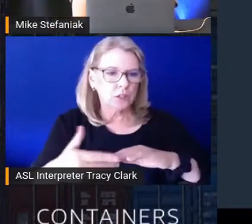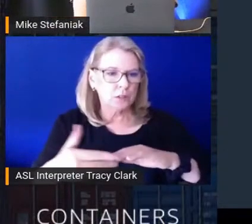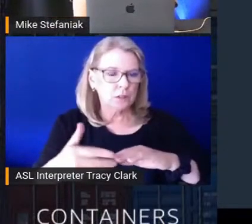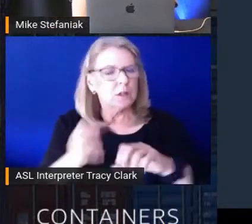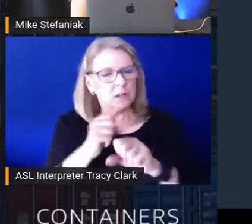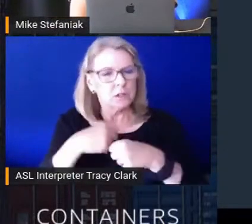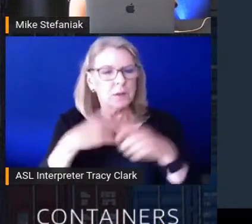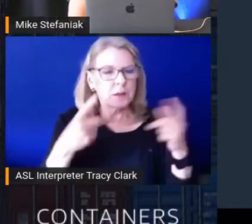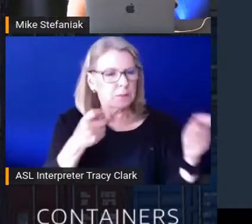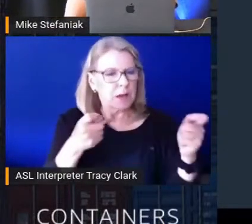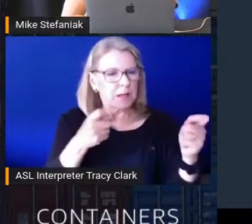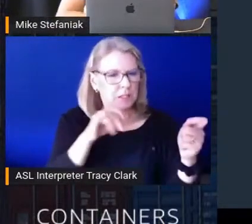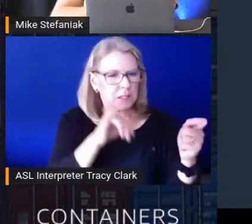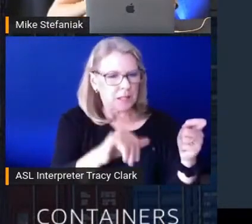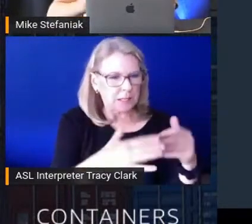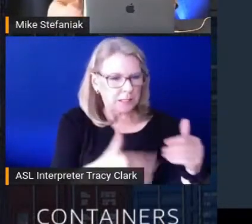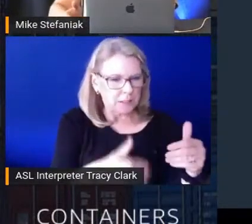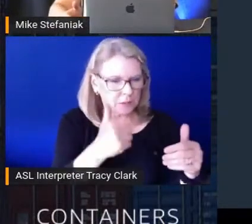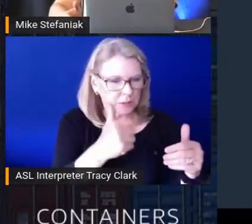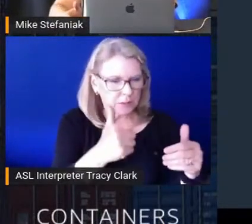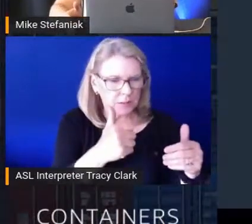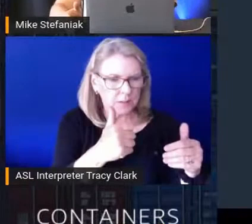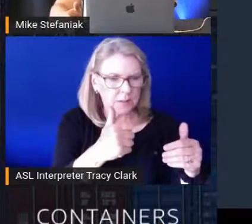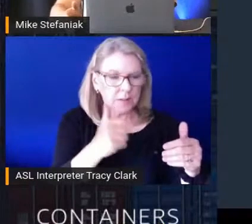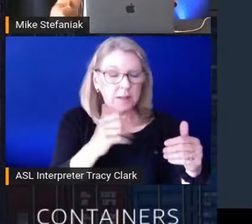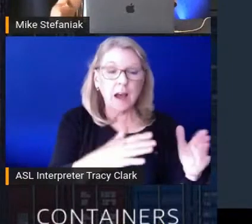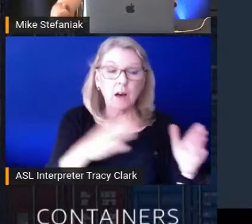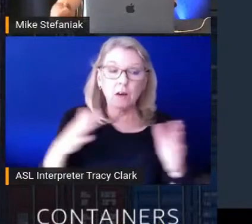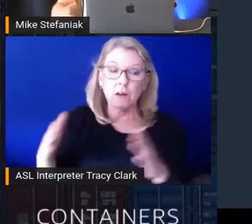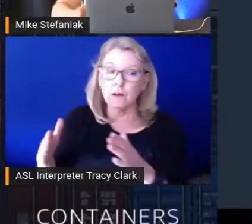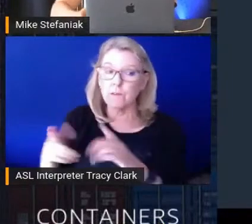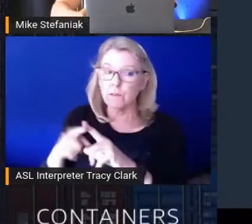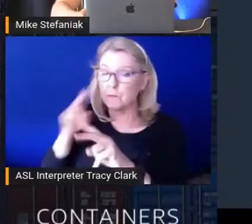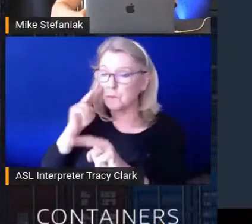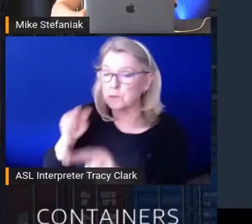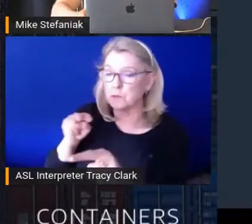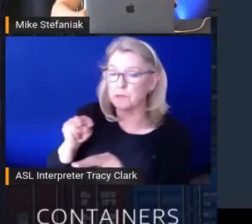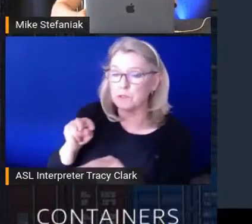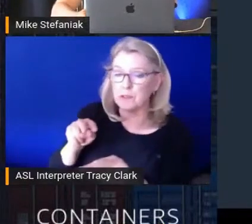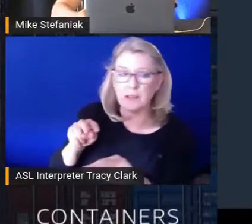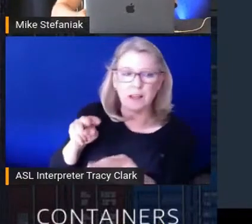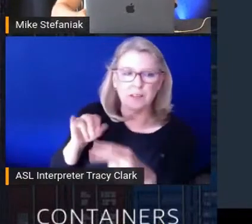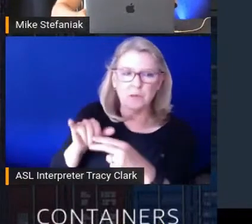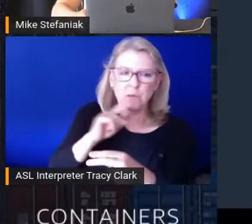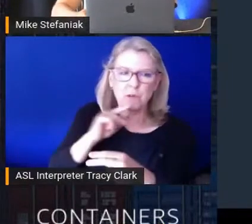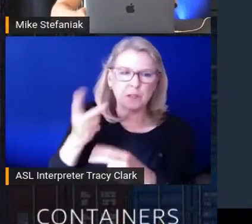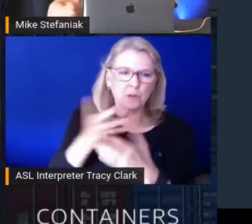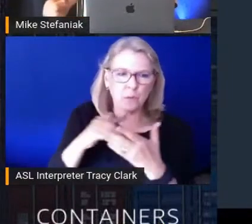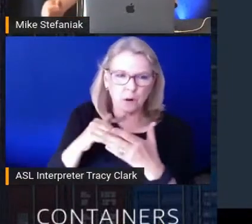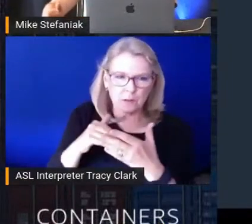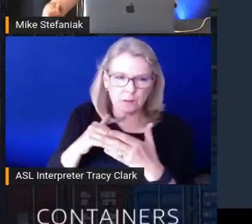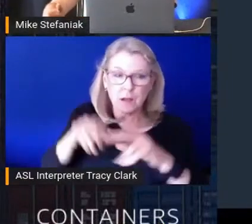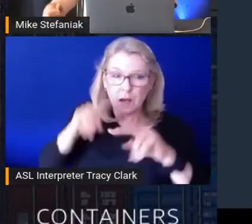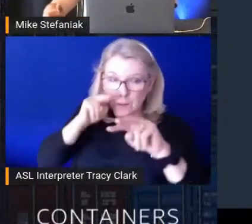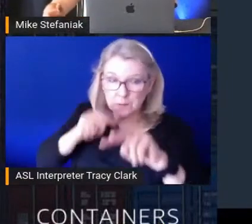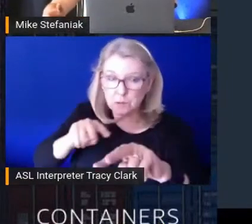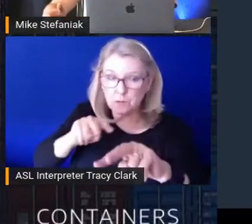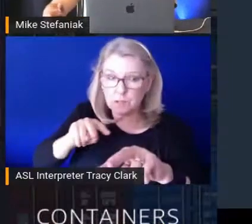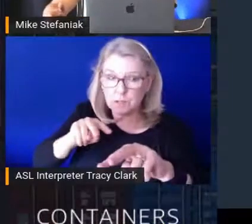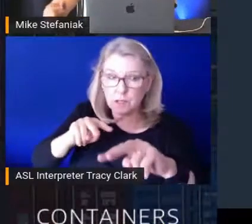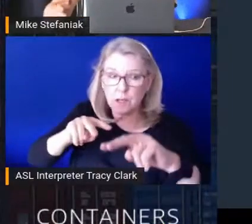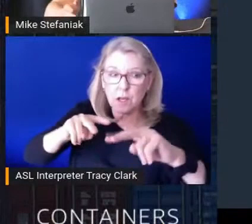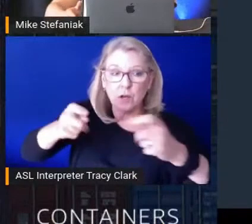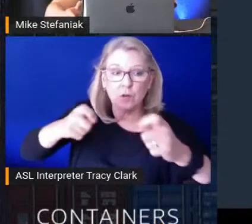And then on the observability side, it's really two-sided. It's on the control plane itself, and then it's your applications running in the